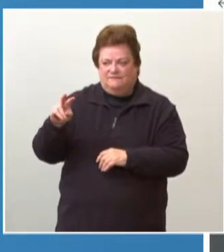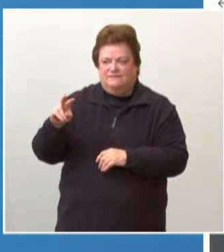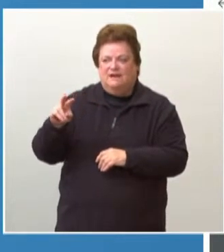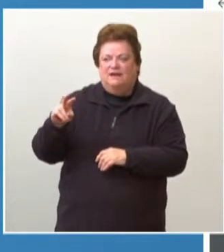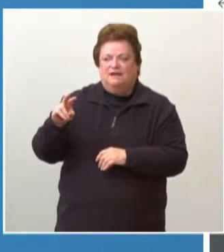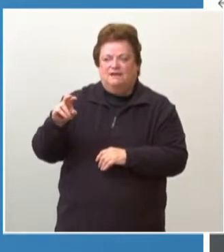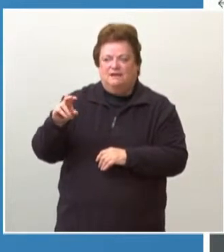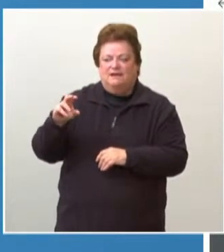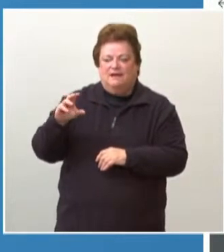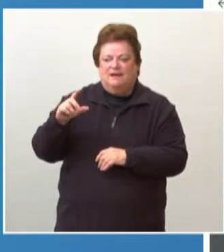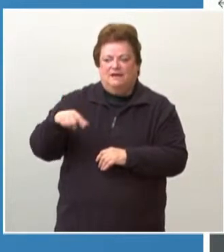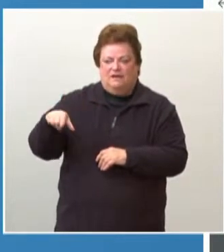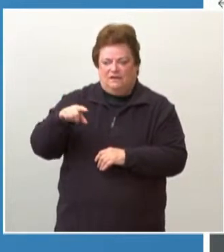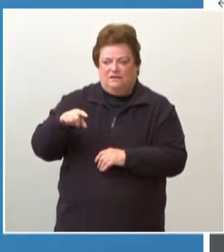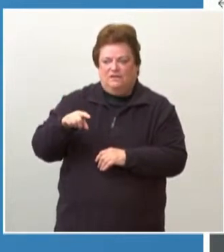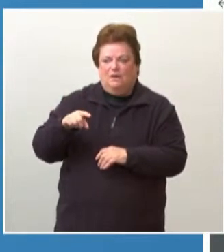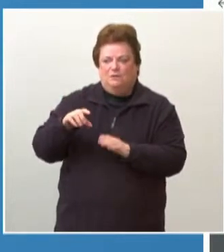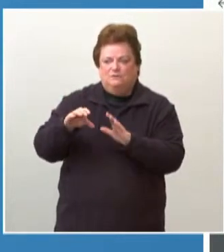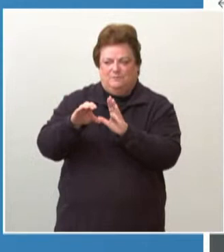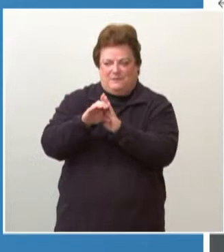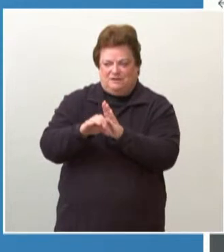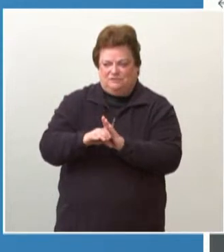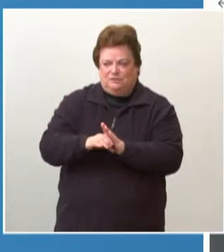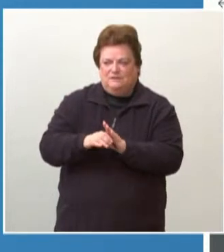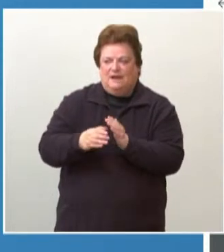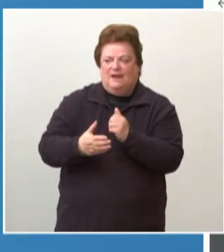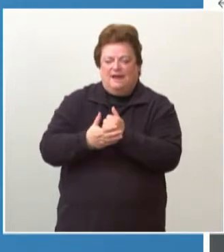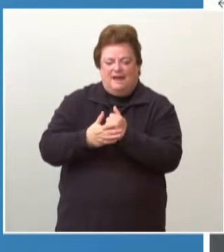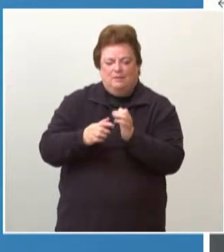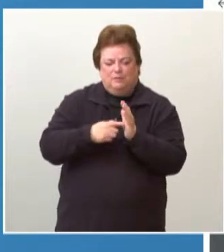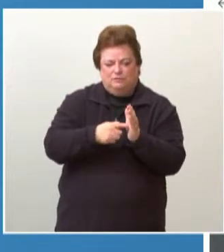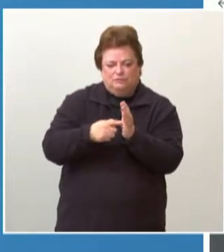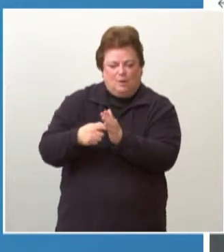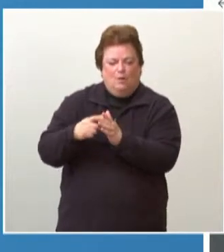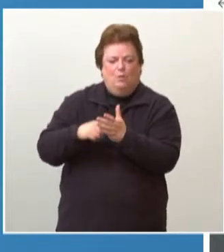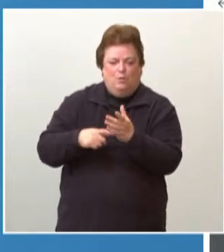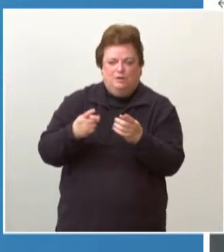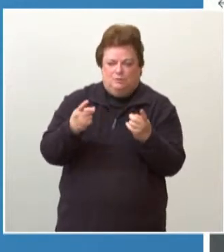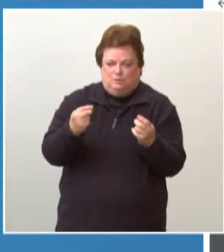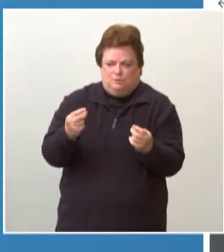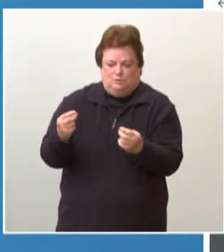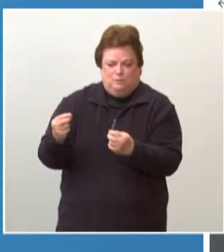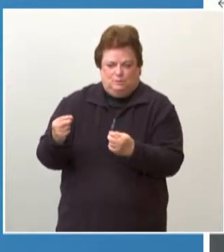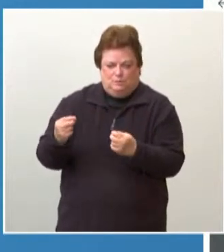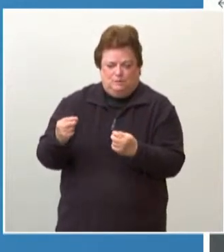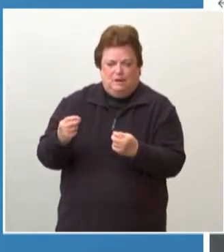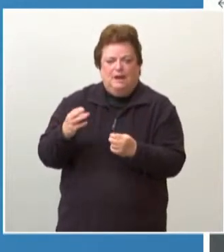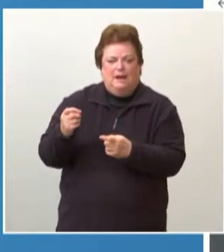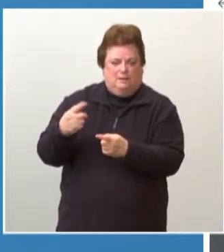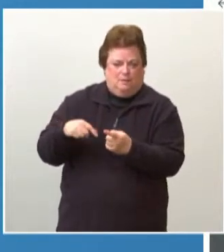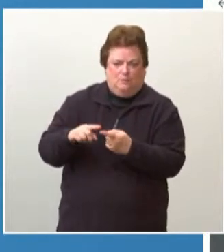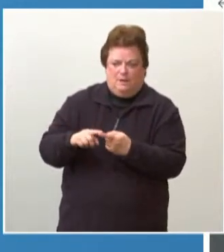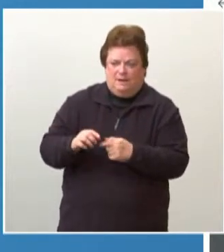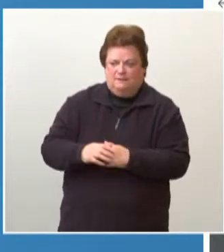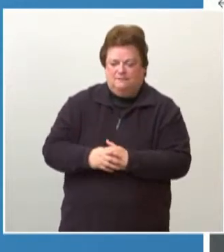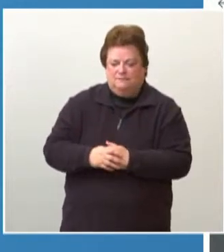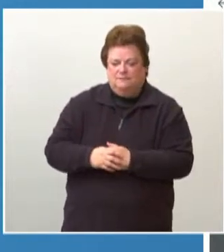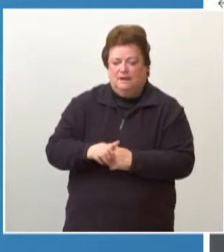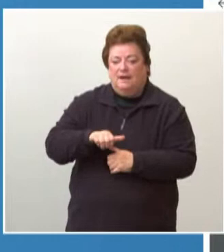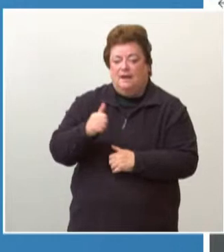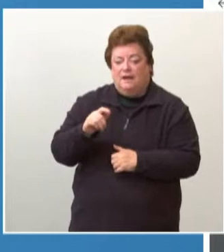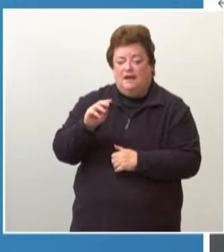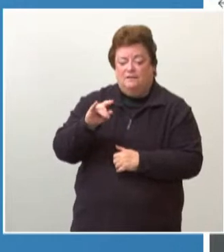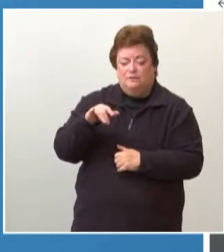covid19.lincoln.ne.gov site. And these infographics help walk you through what you need to do and when. Other tools